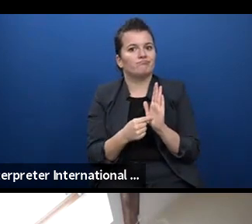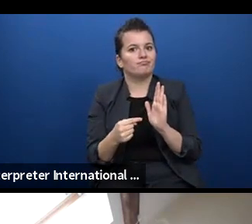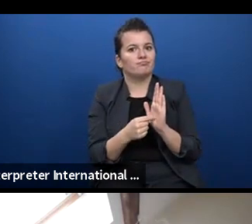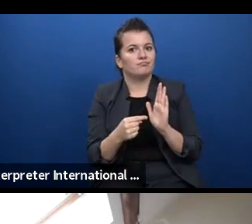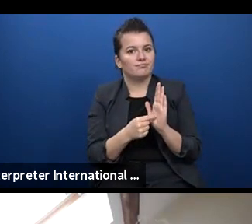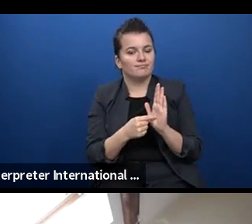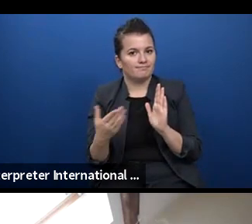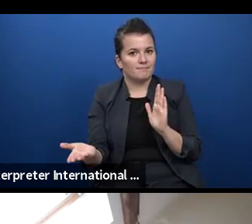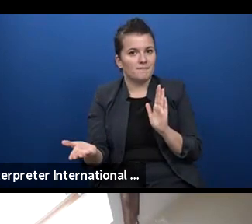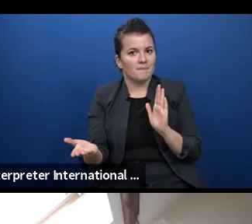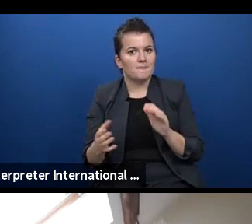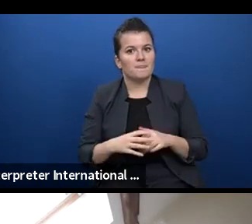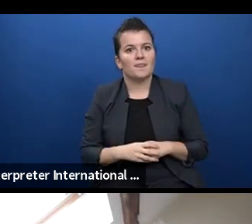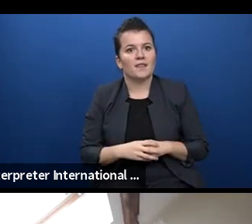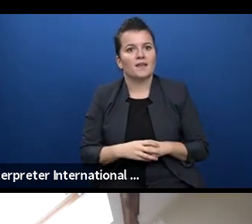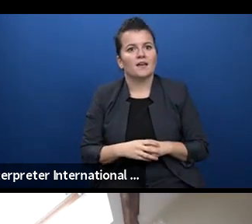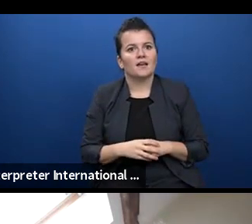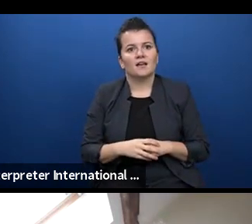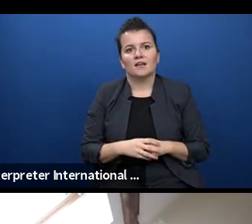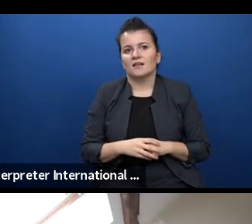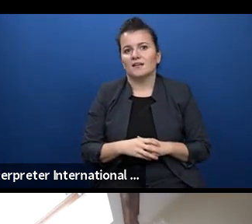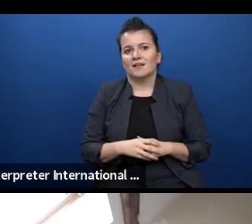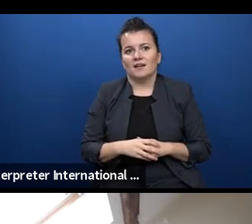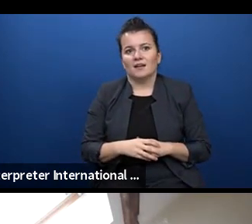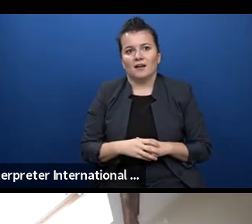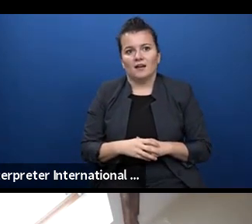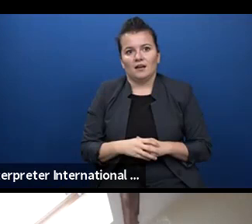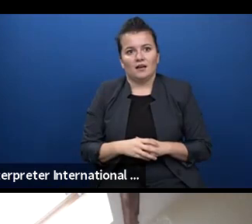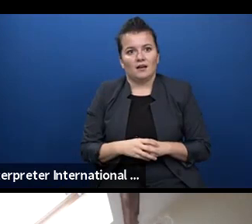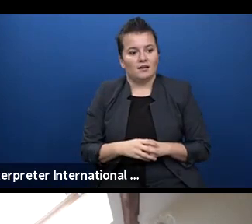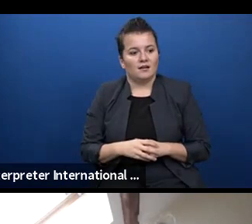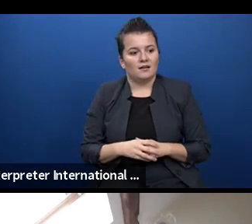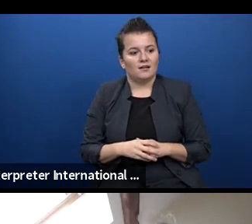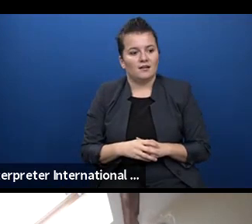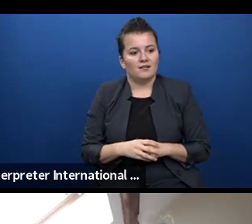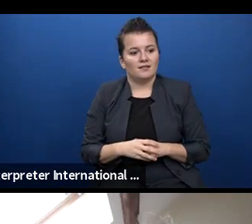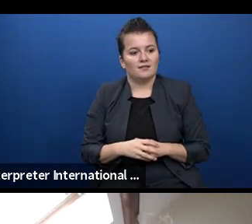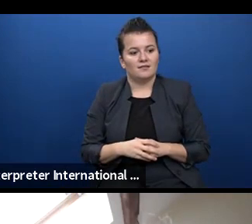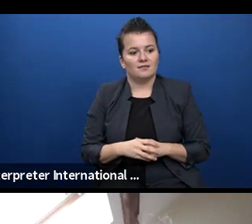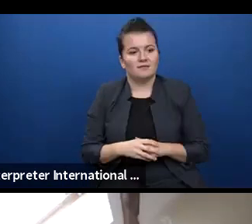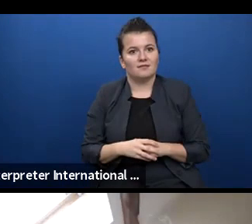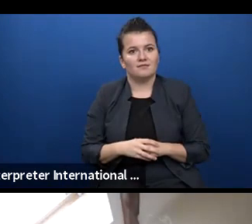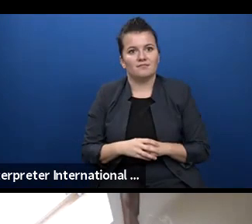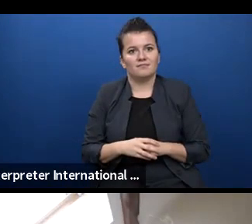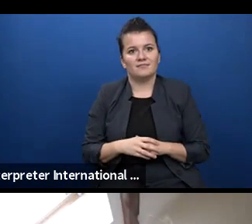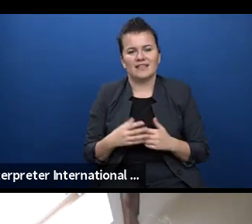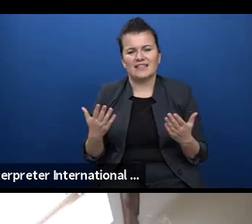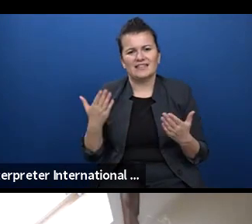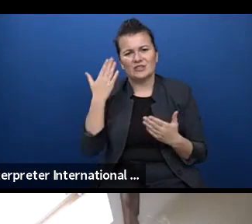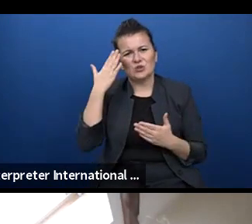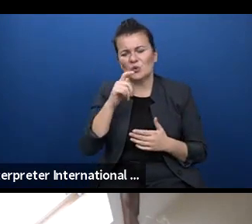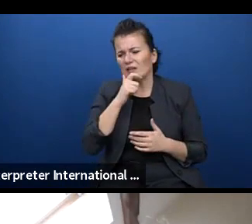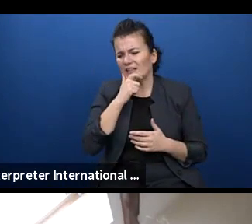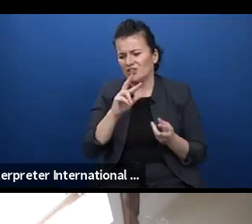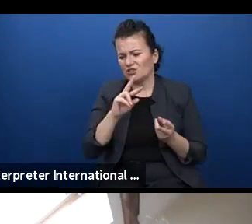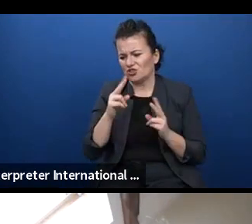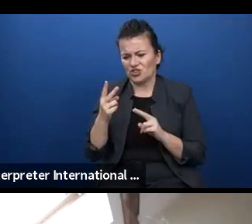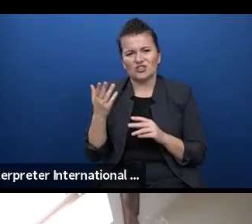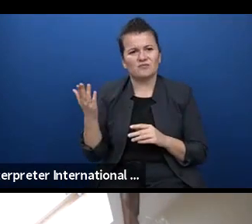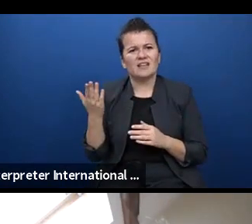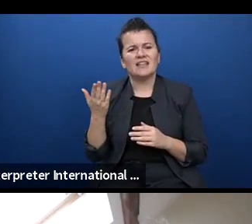is something called, in German, has the funny name of BNE. In English, I don't know if there's a similar abbreviation, but it's